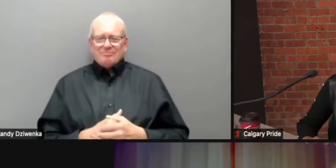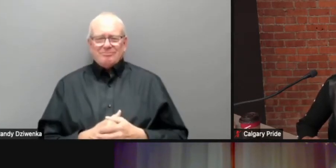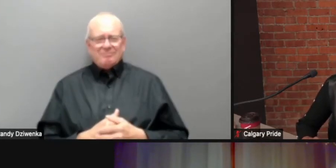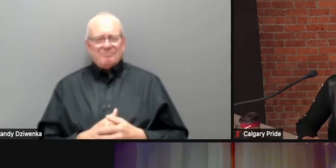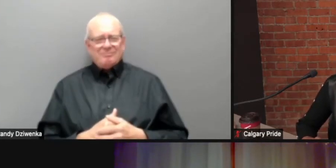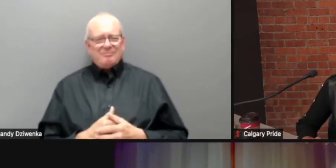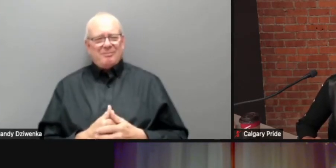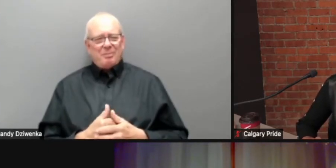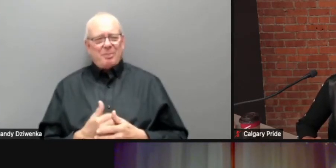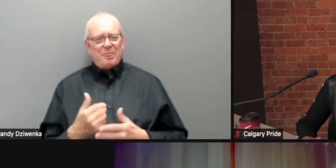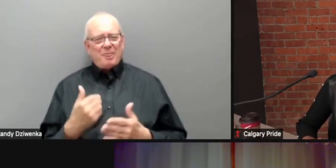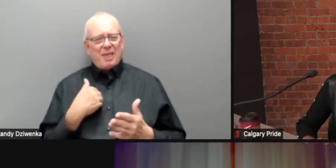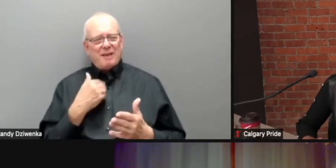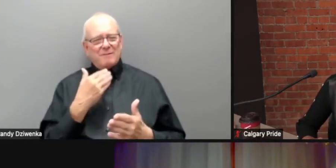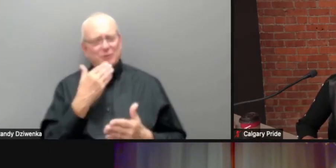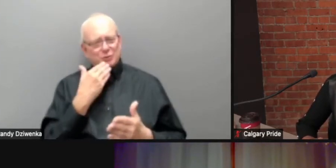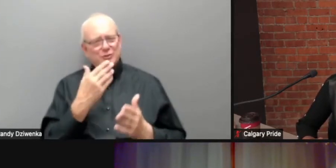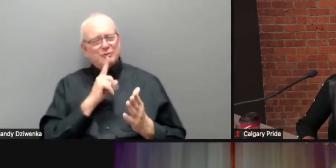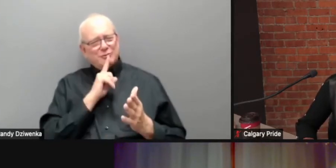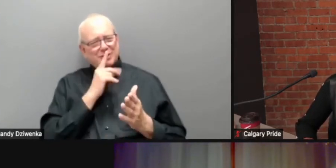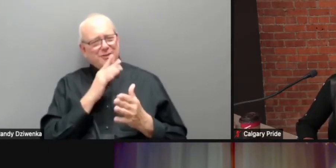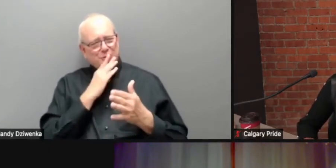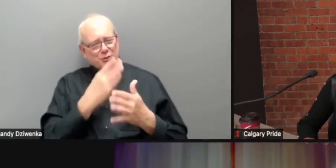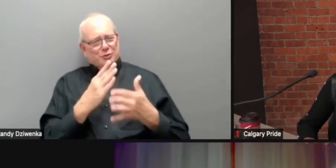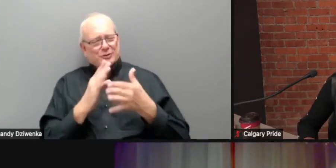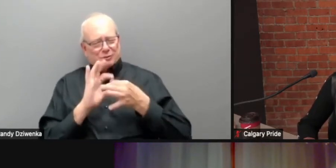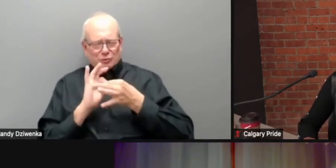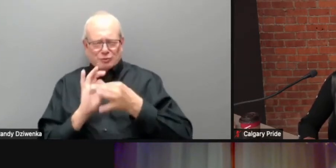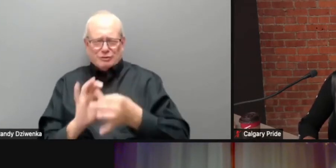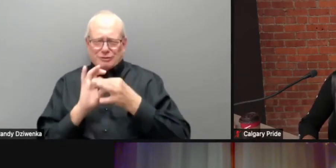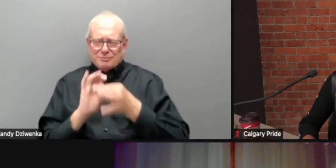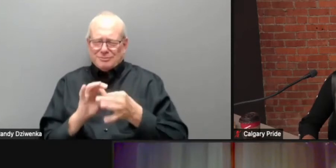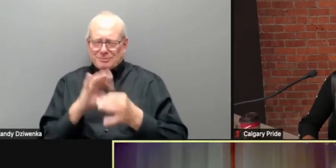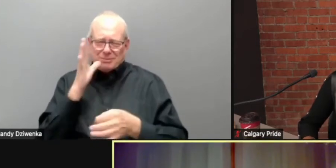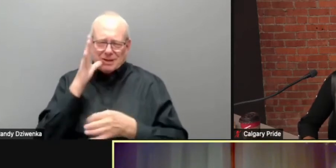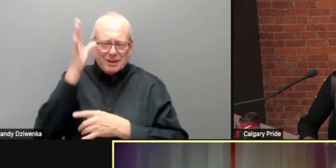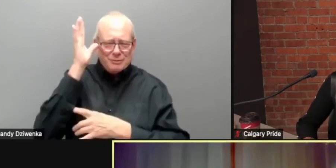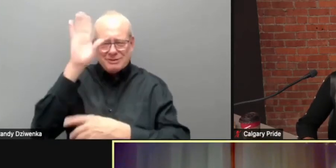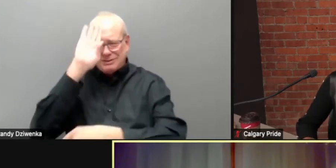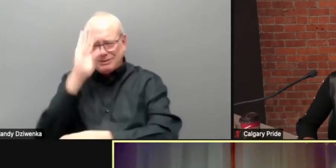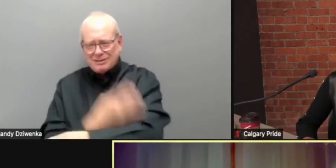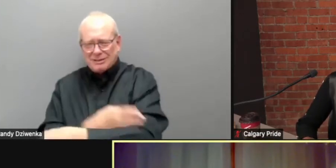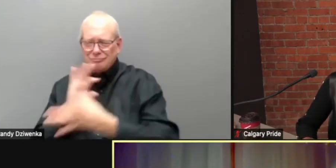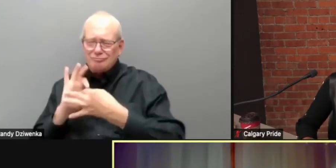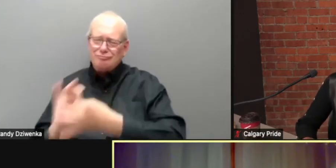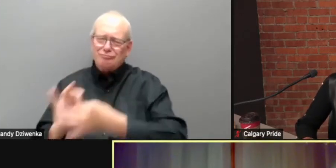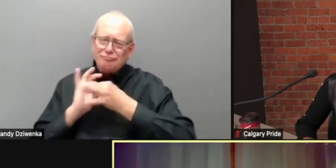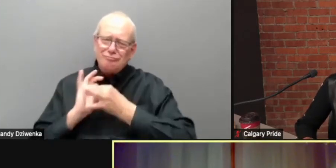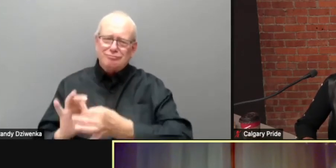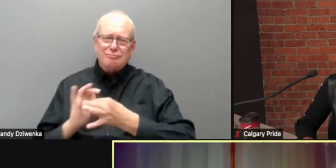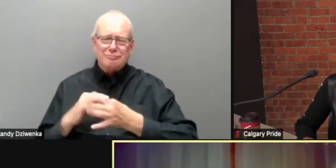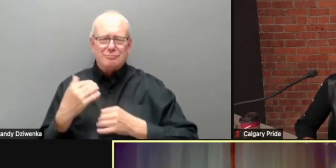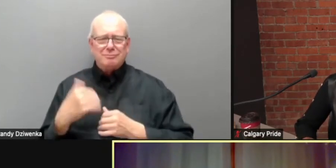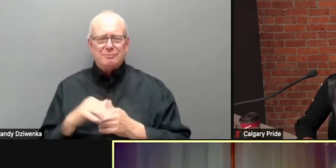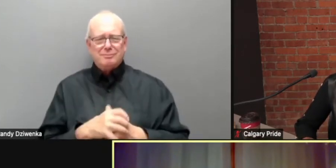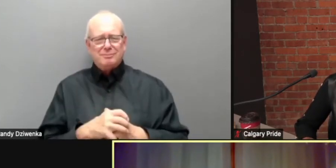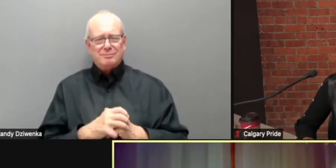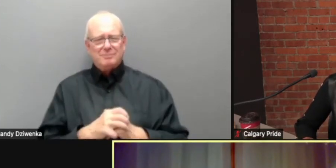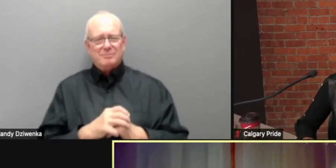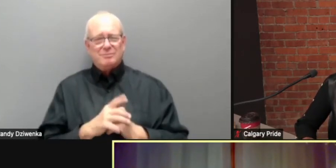challenging times, which is really helpful in life. The truth and honesty really helps,